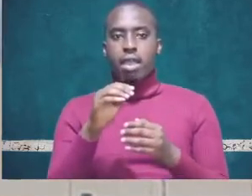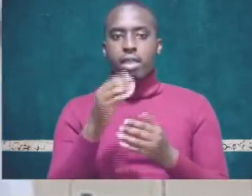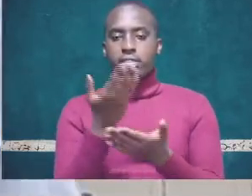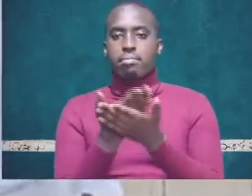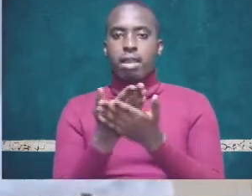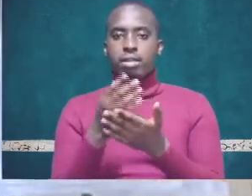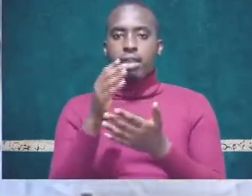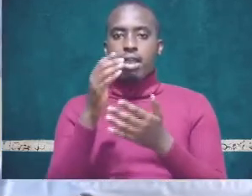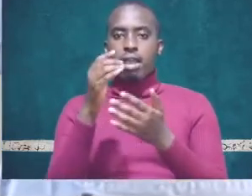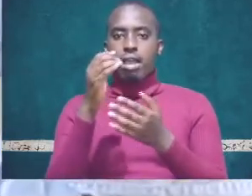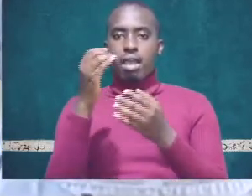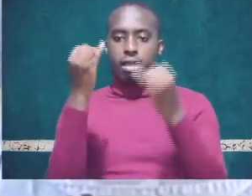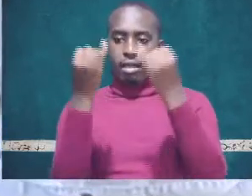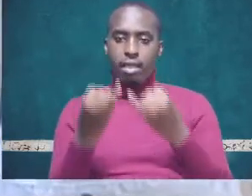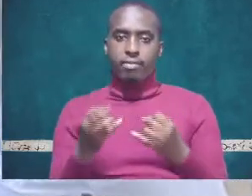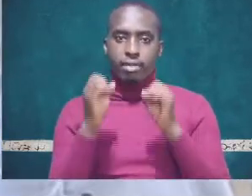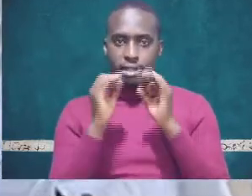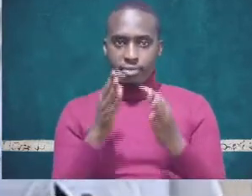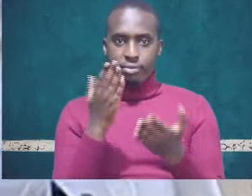demand curve. So if